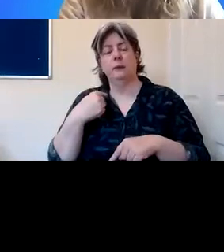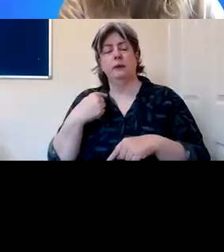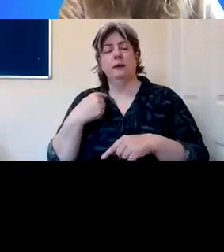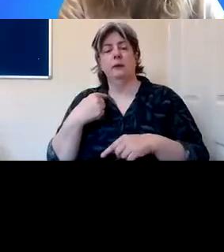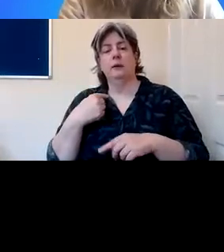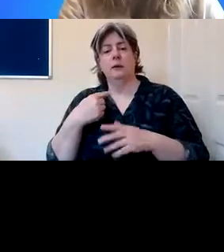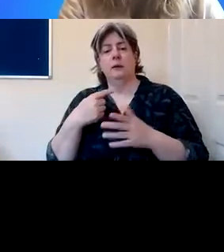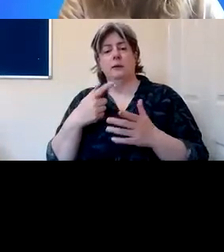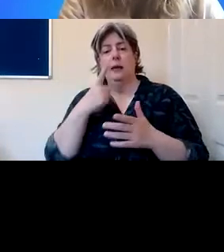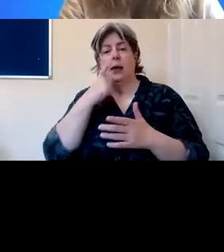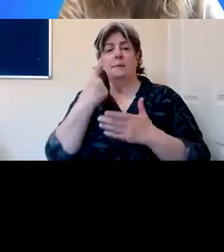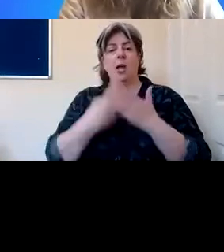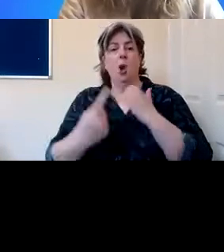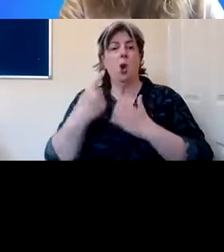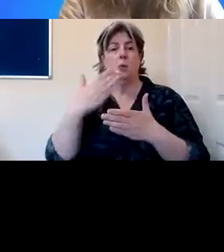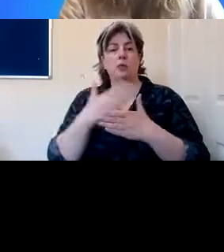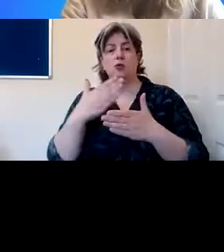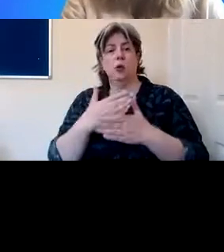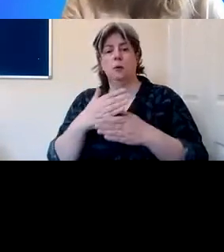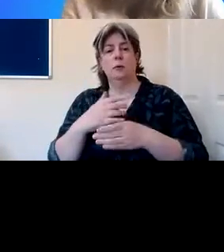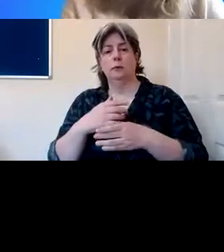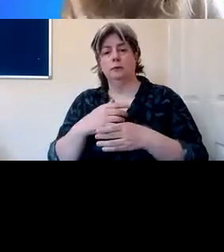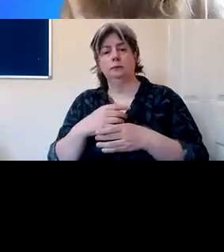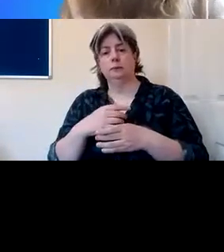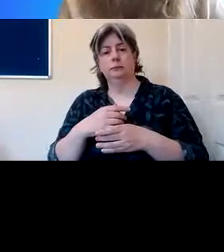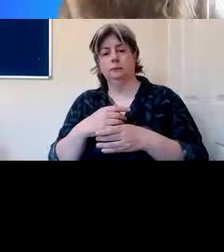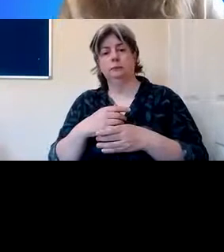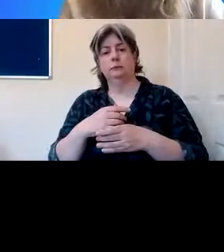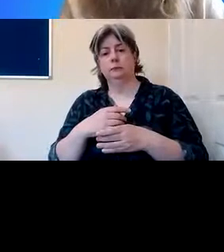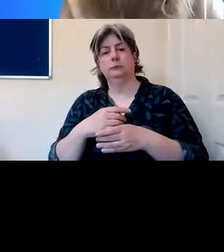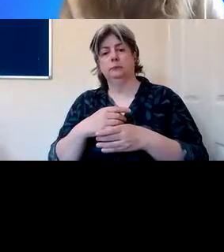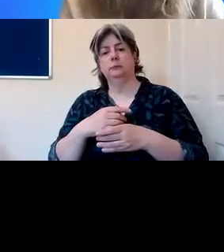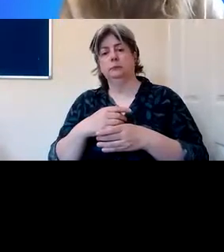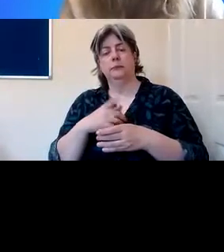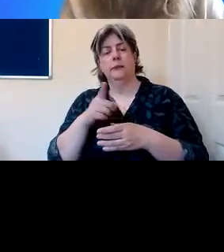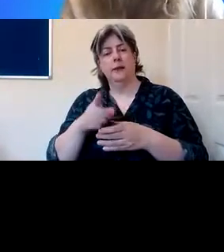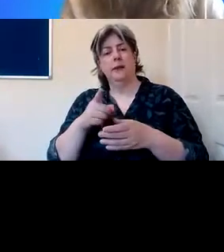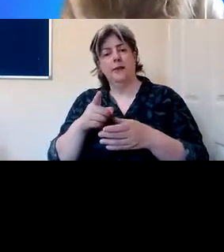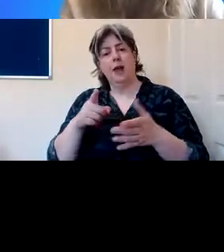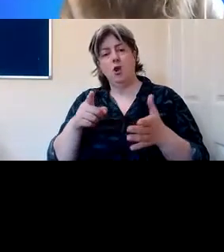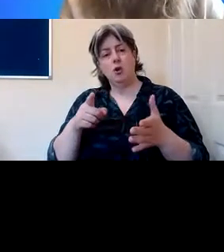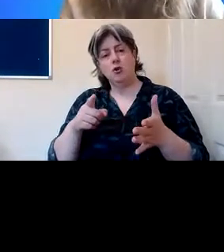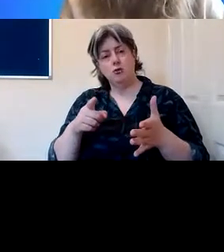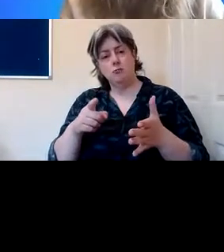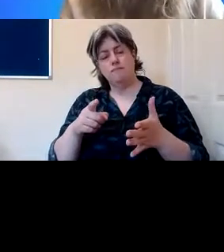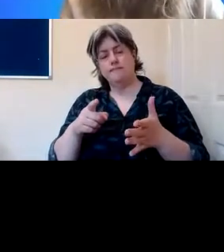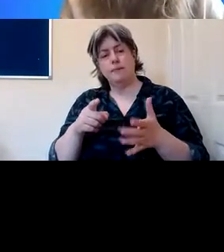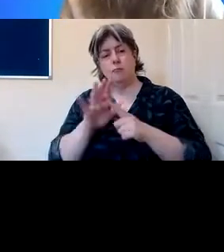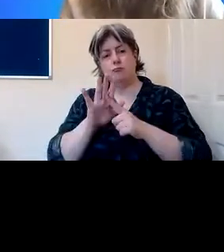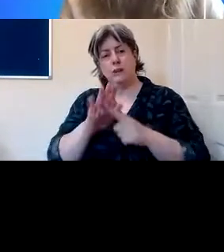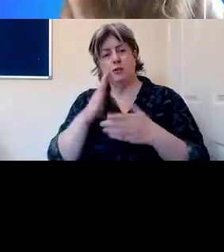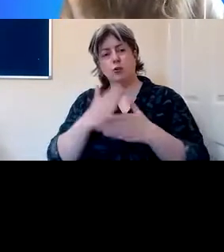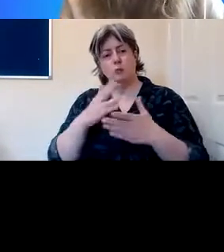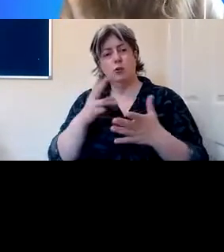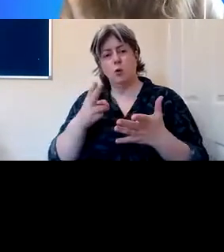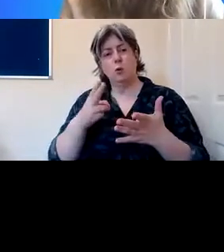incredibly lonely job. And that's that nurturing environment needs to be there.